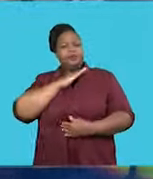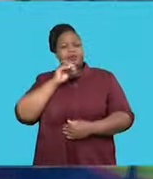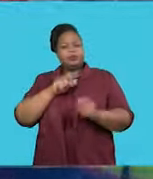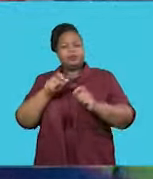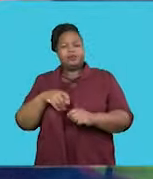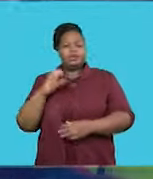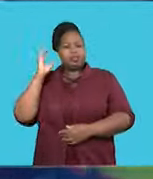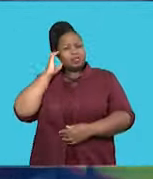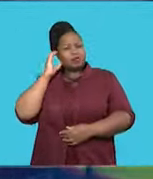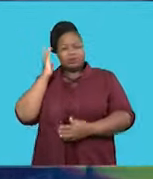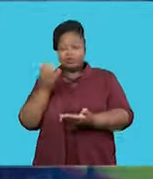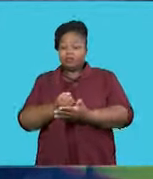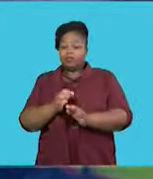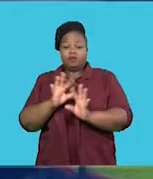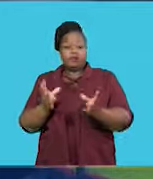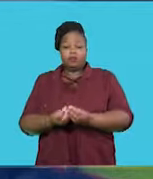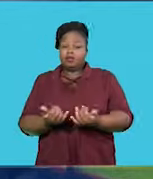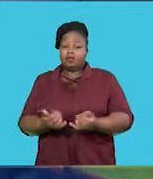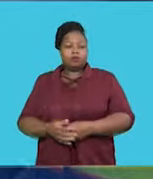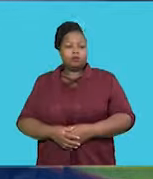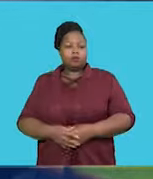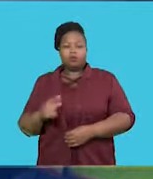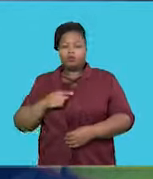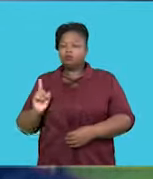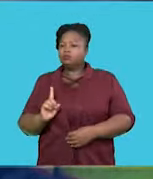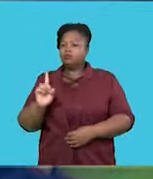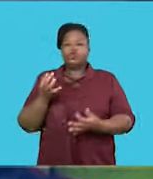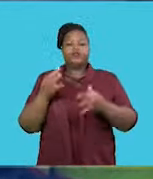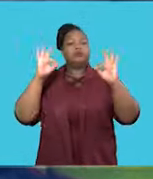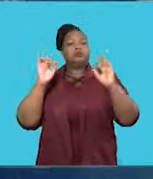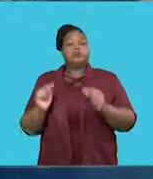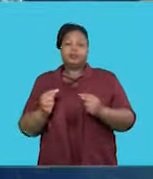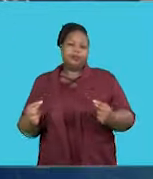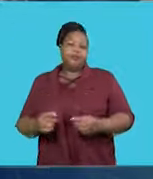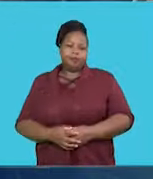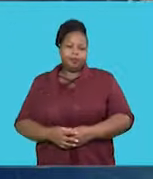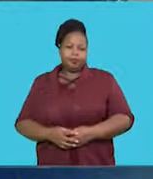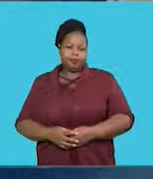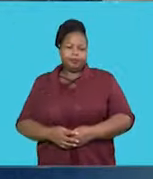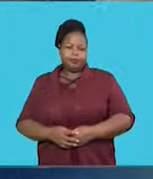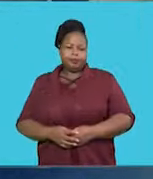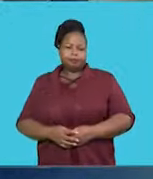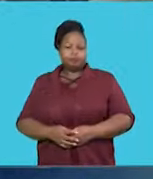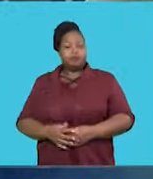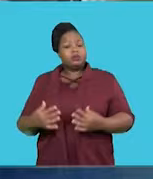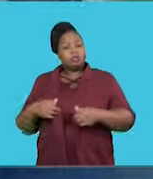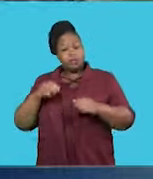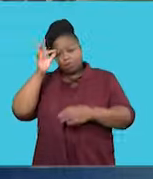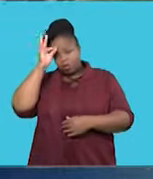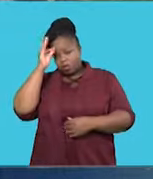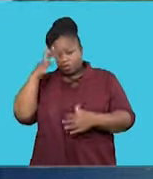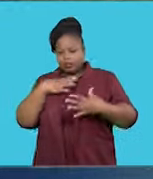thathelwa ma phone ba thathelwa yonke into akwazi uhamba kahle usgedile ma umuntu ikona ukuthi aseshe abheke